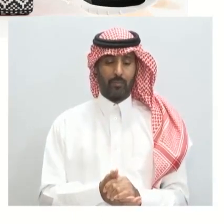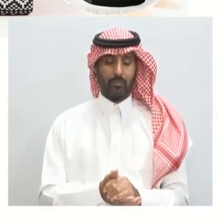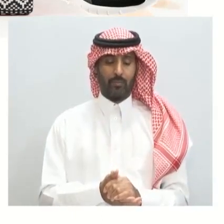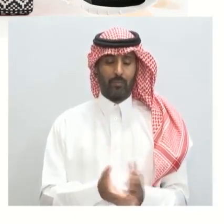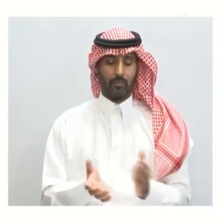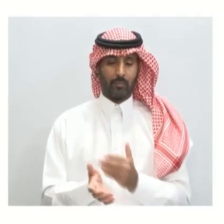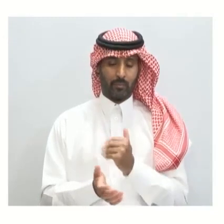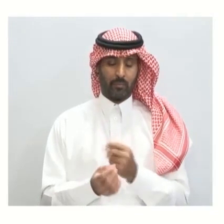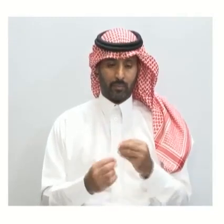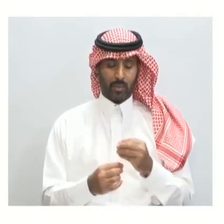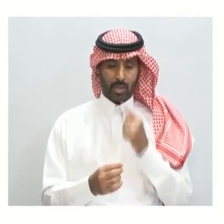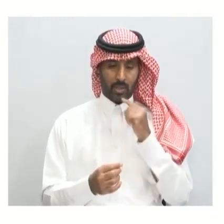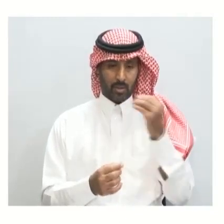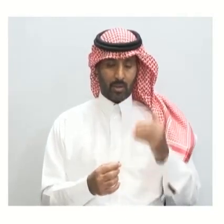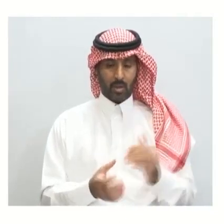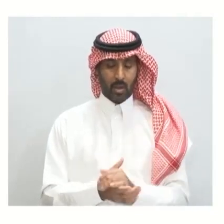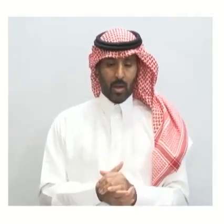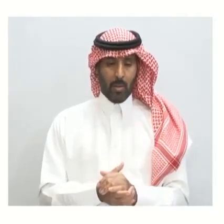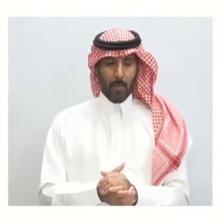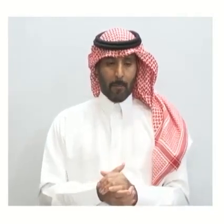So we have here this part.